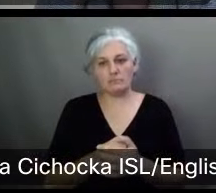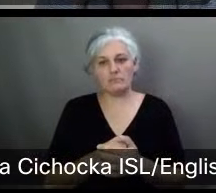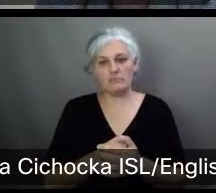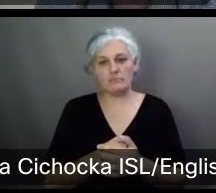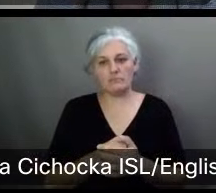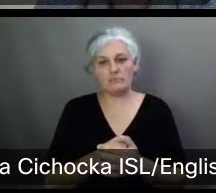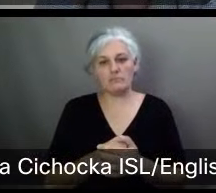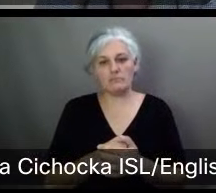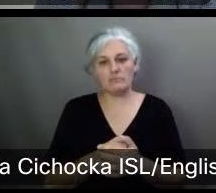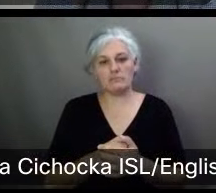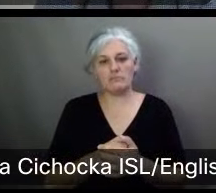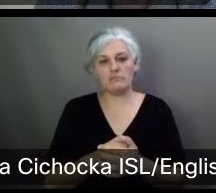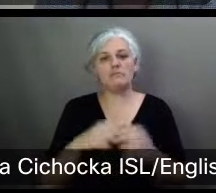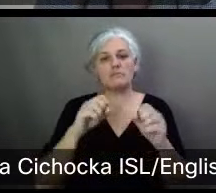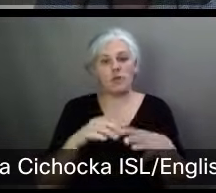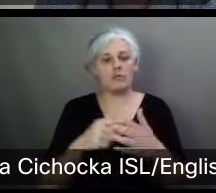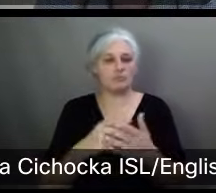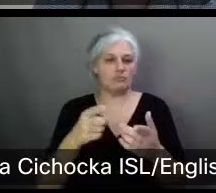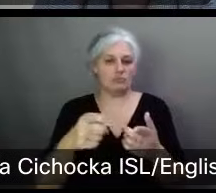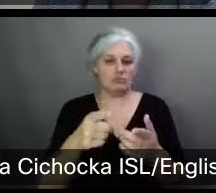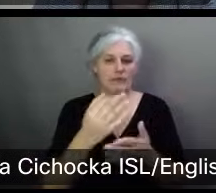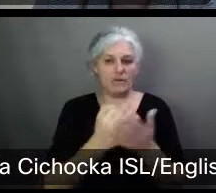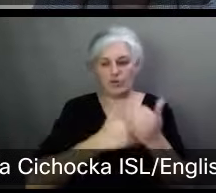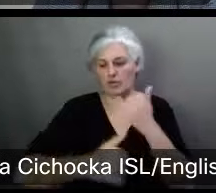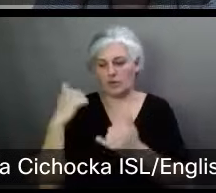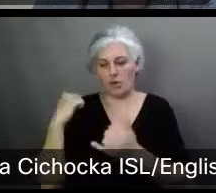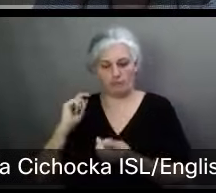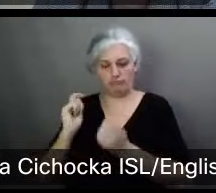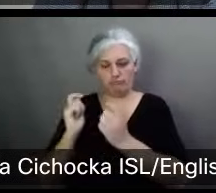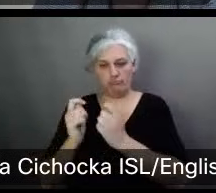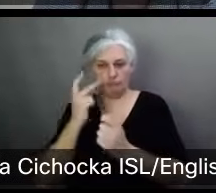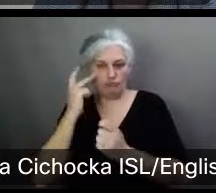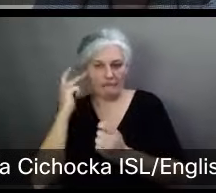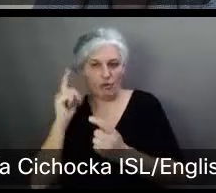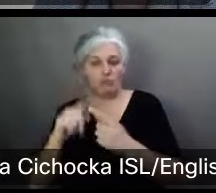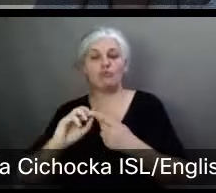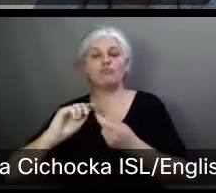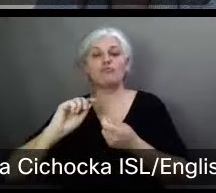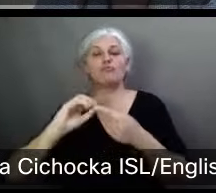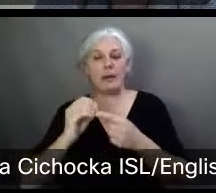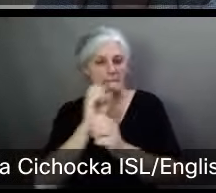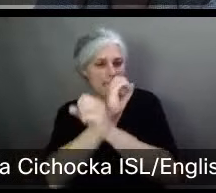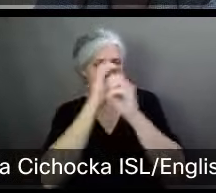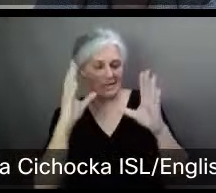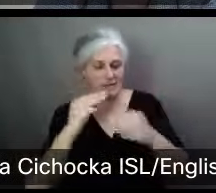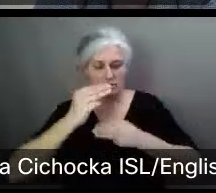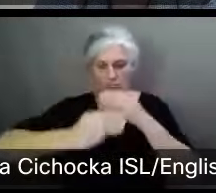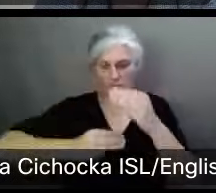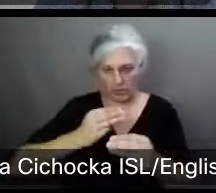will obviously review that in a few years. But really, we've tried to be very clear around the process,